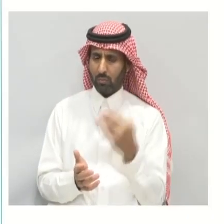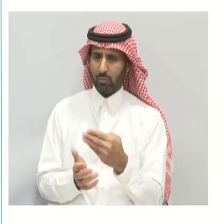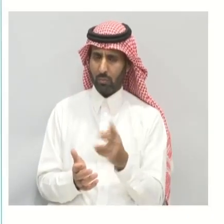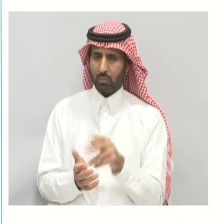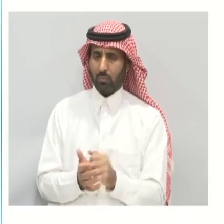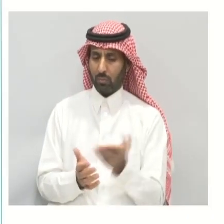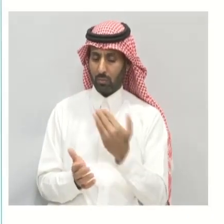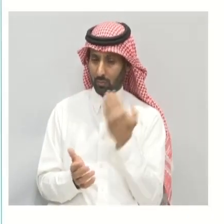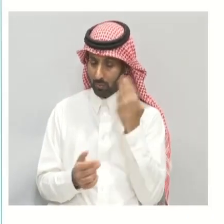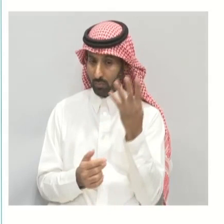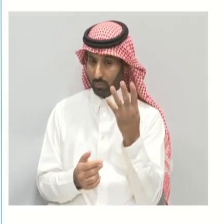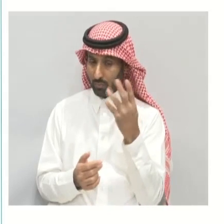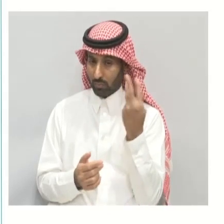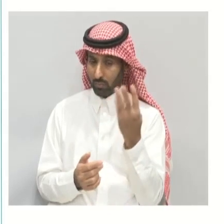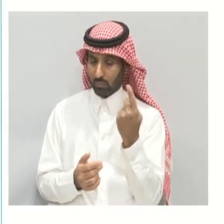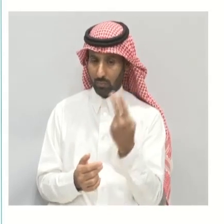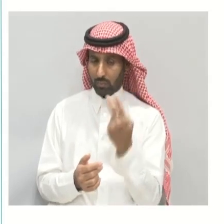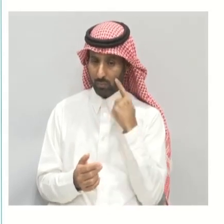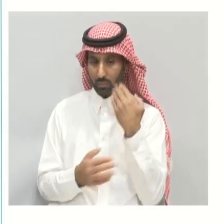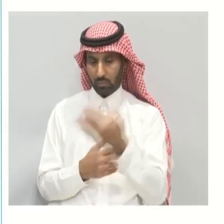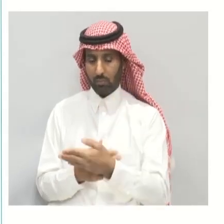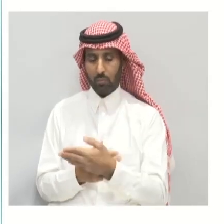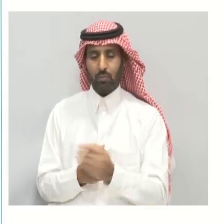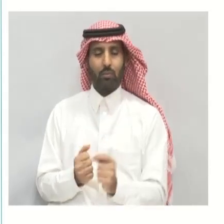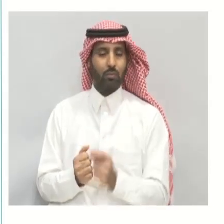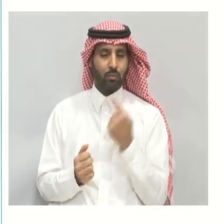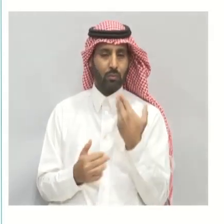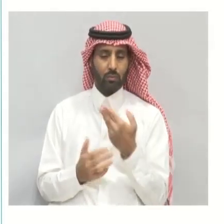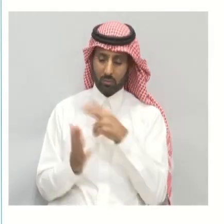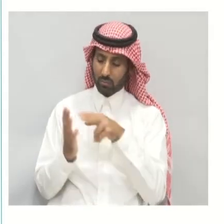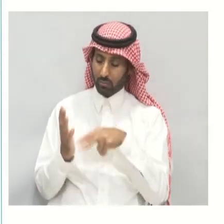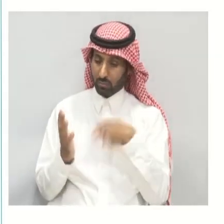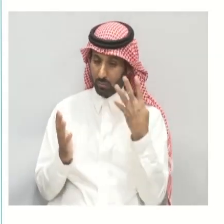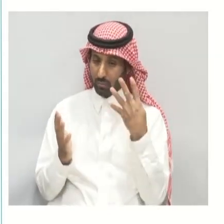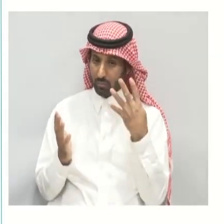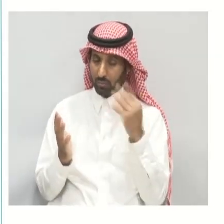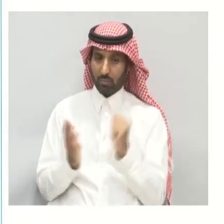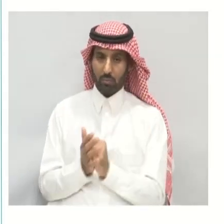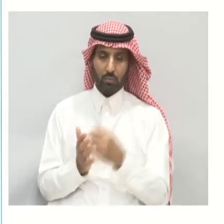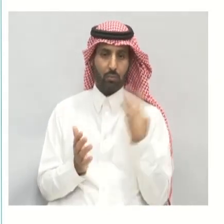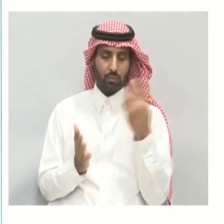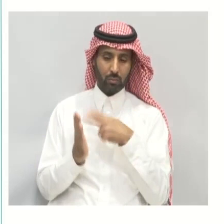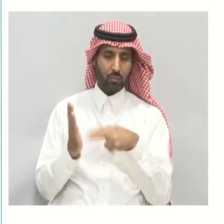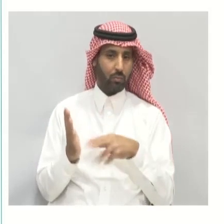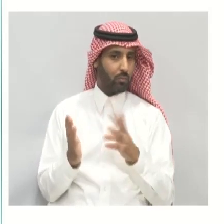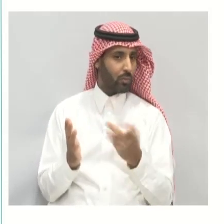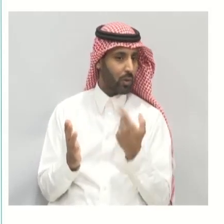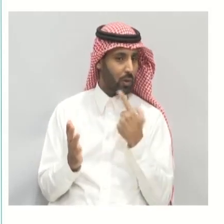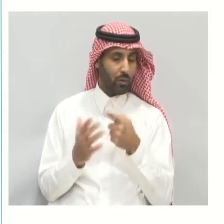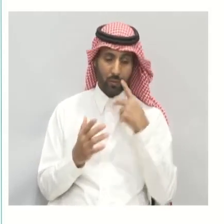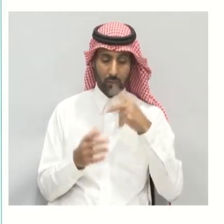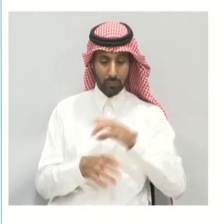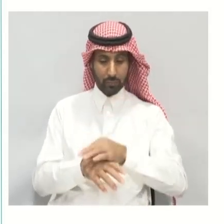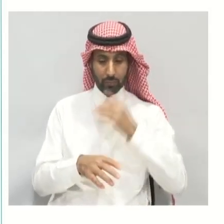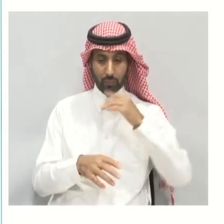Now, we still have two questions left. Let's try to read number four. Number four, it says, how do the